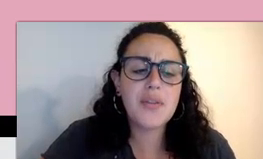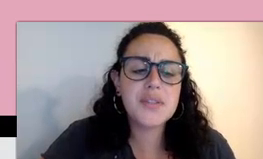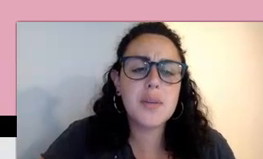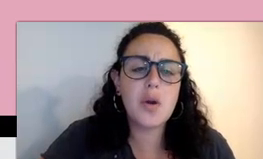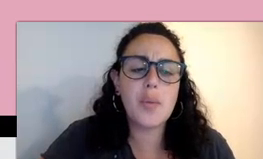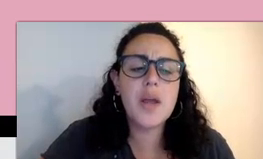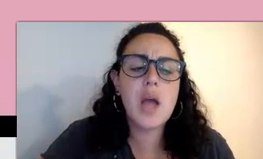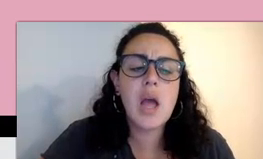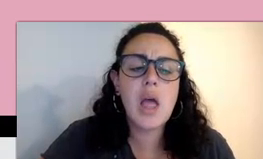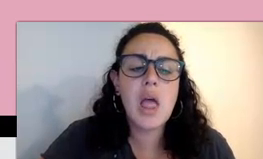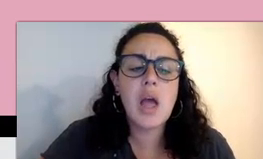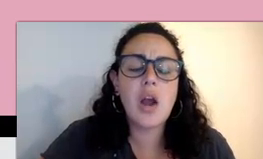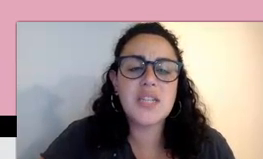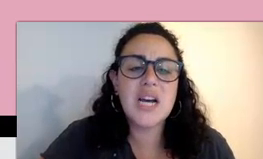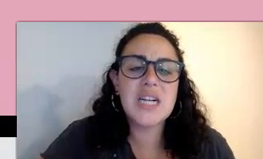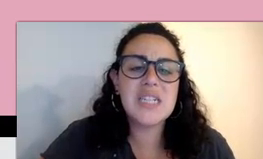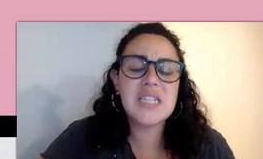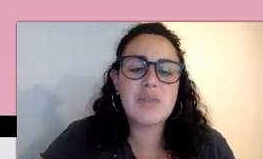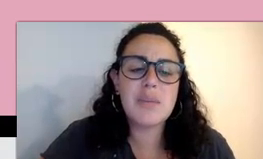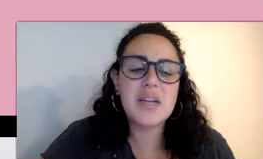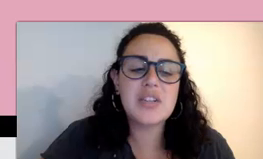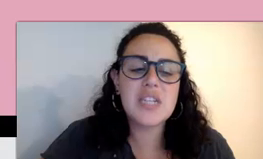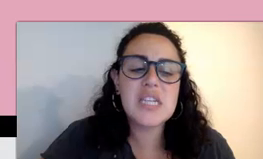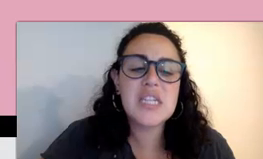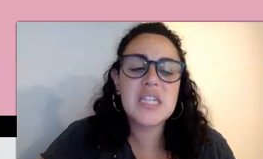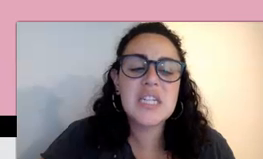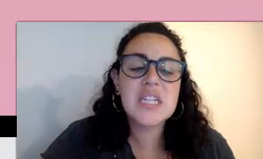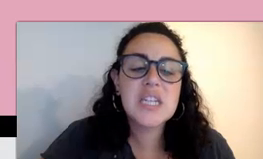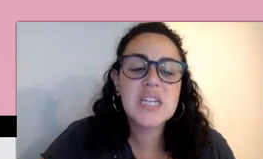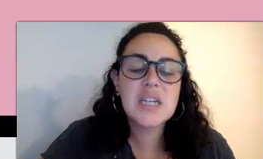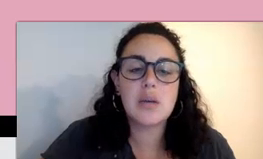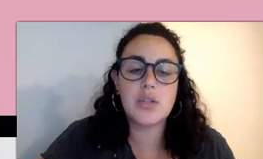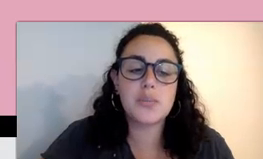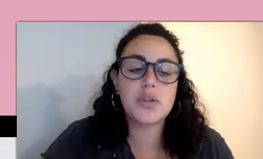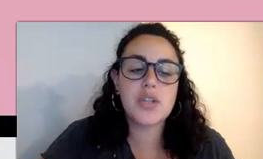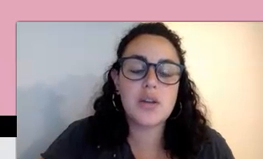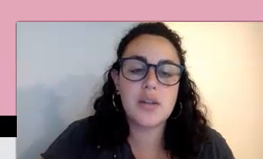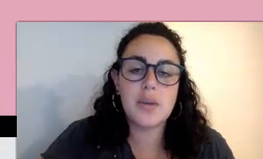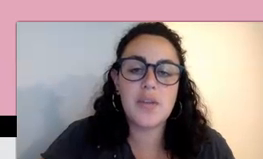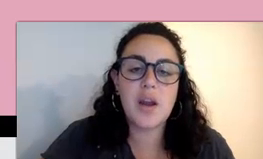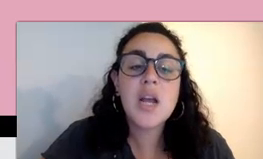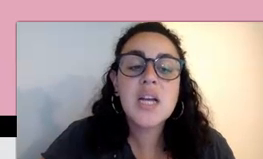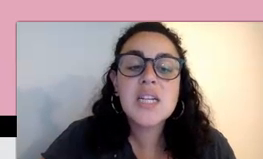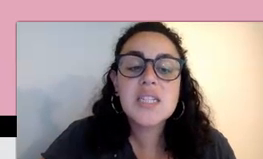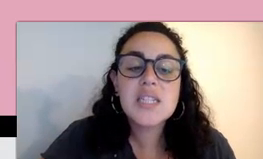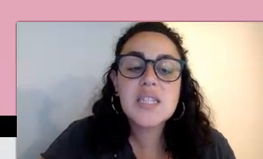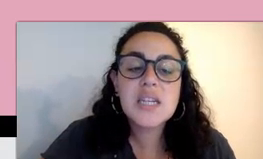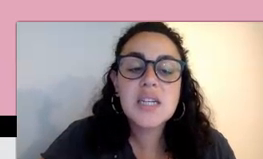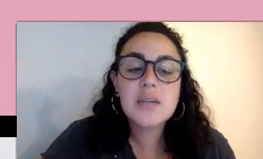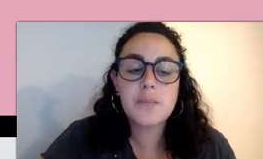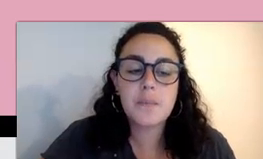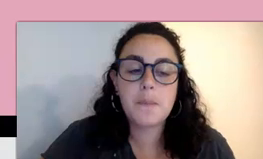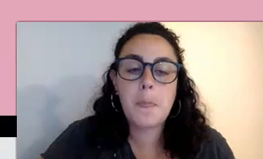Our mouth is a little bit open. Our tongue is right behind our teeth. And we just push out a little bit of air.